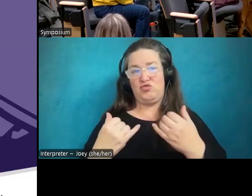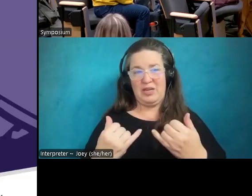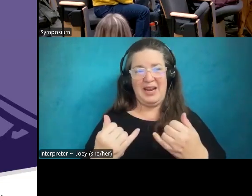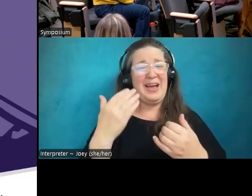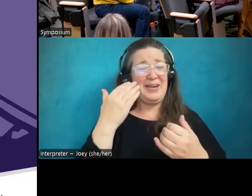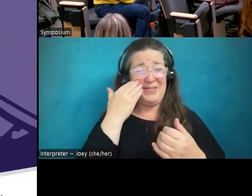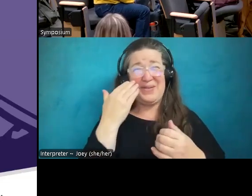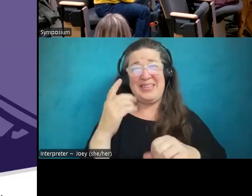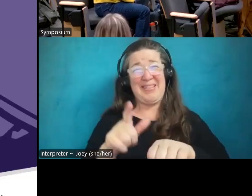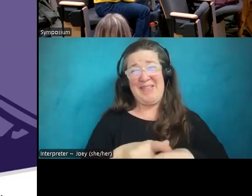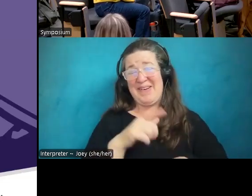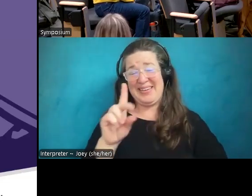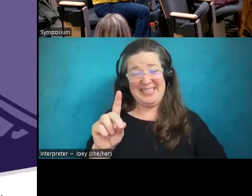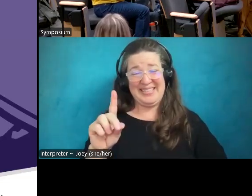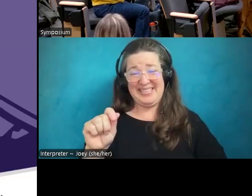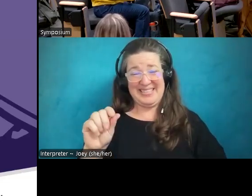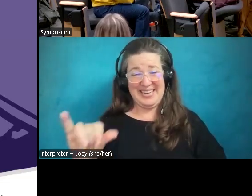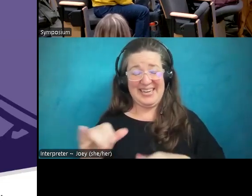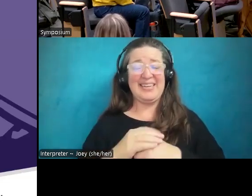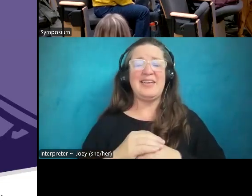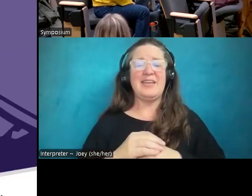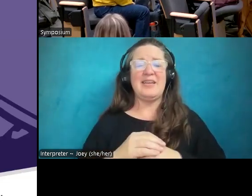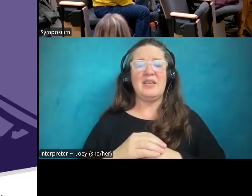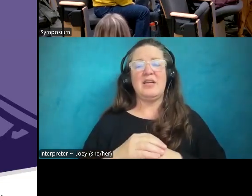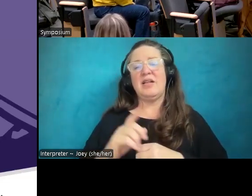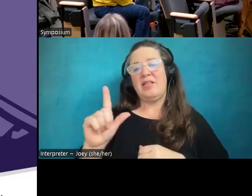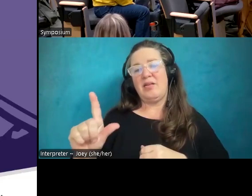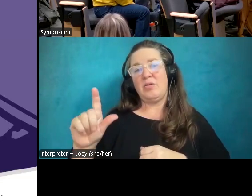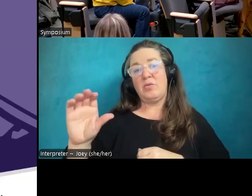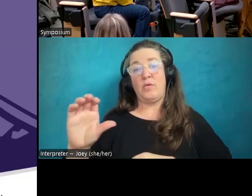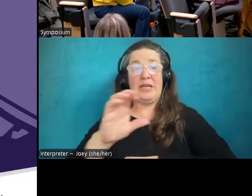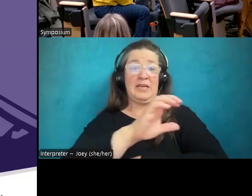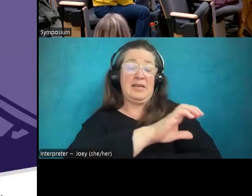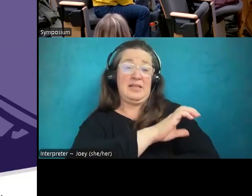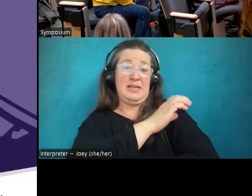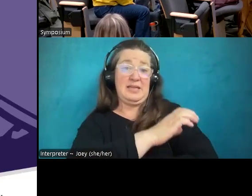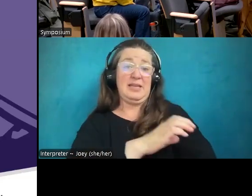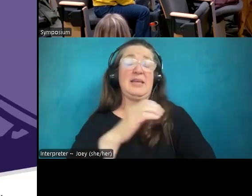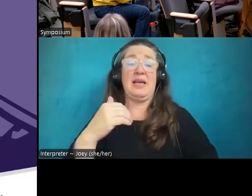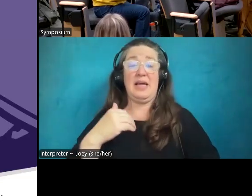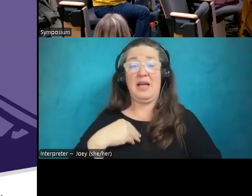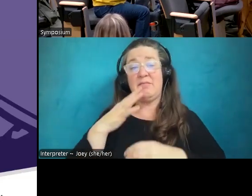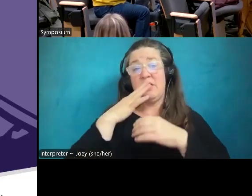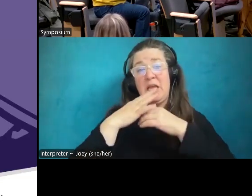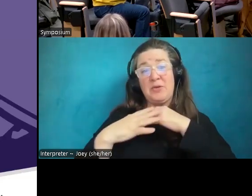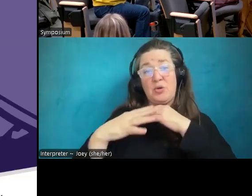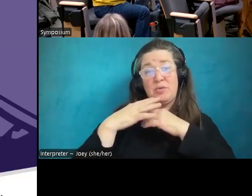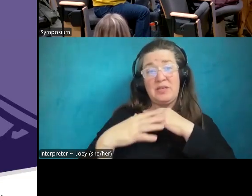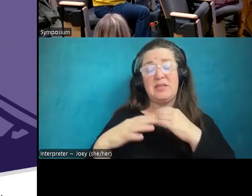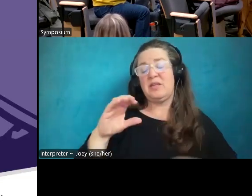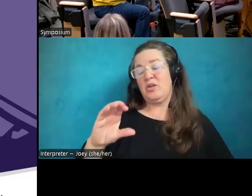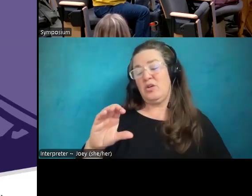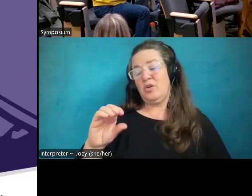long COVID clinic has hematology, coagulation, referrals, and work? Because again, if you don't